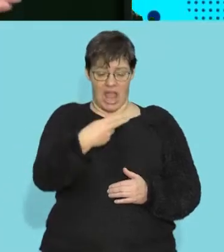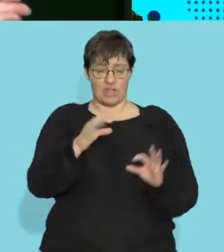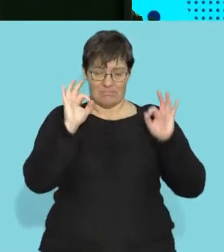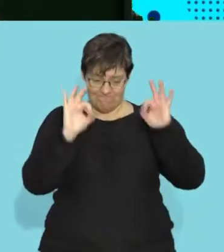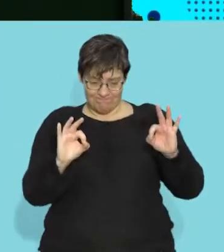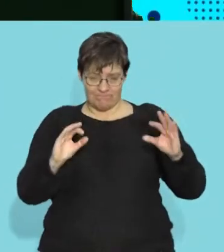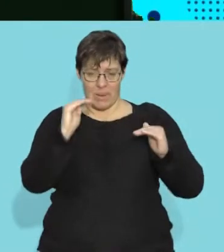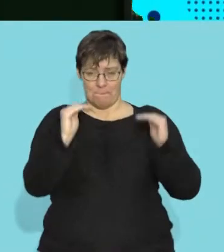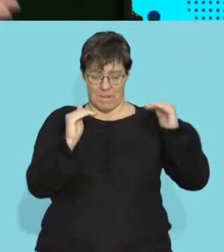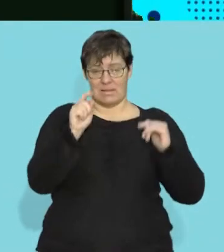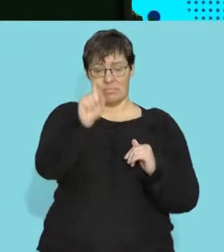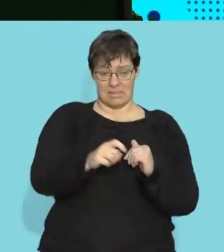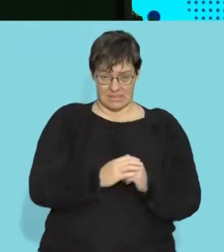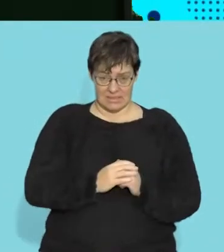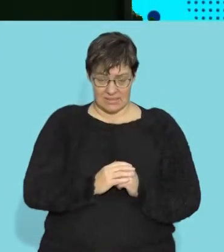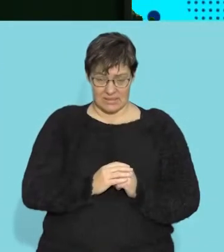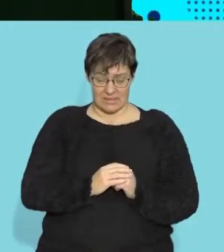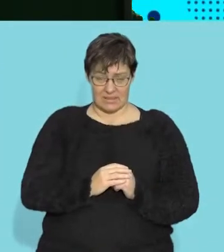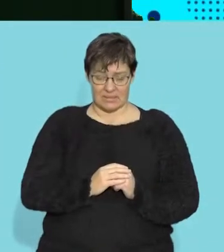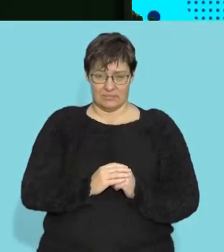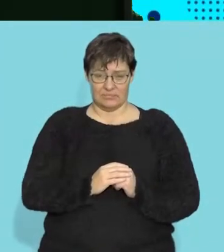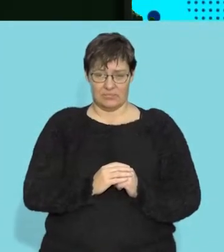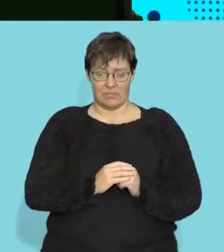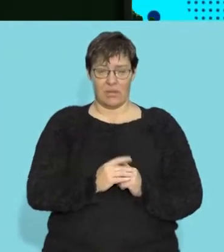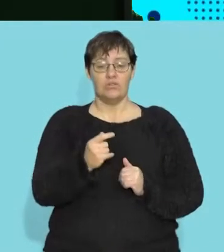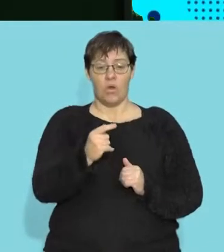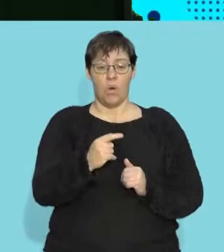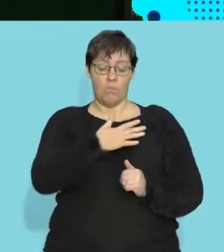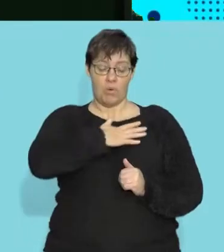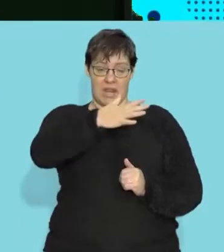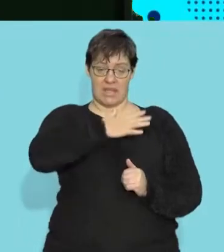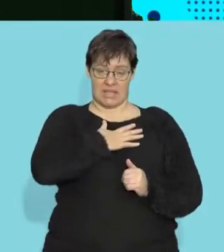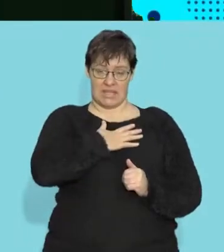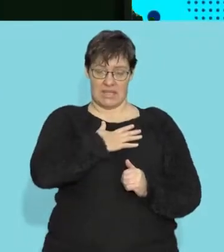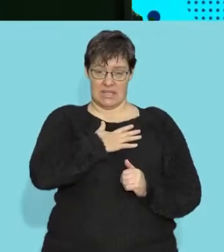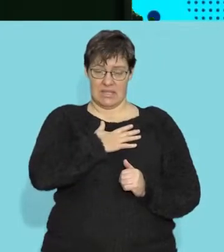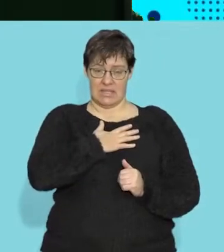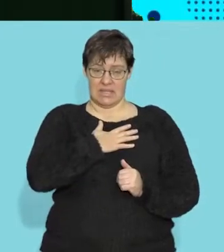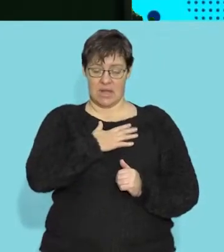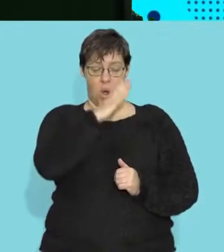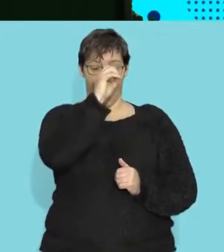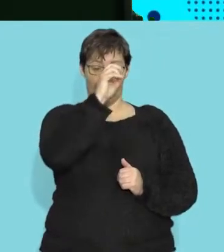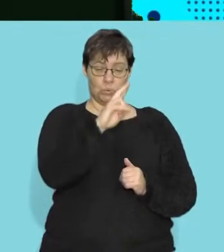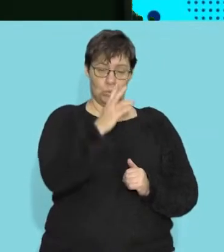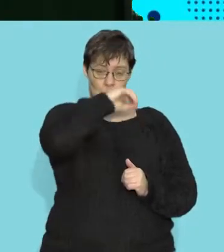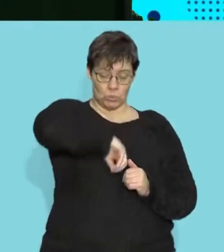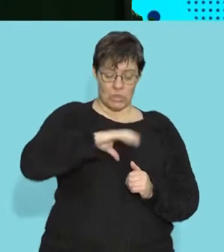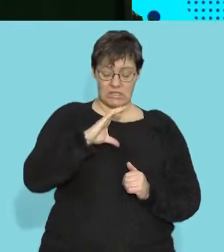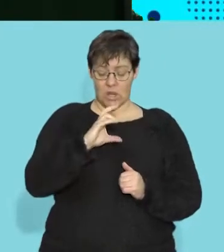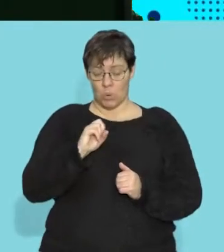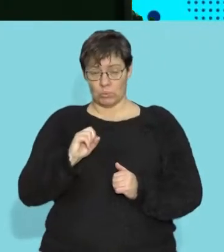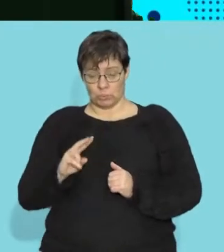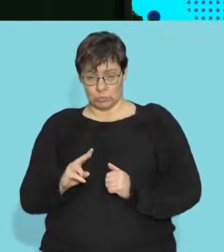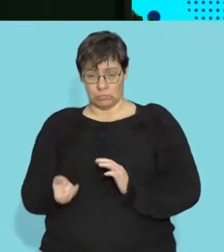pH is one of those things that we have to keep in balance. So every time I breathe, all right, and I get oxygen and